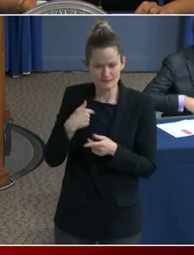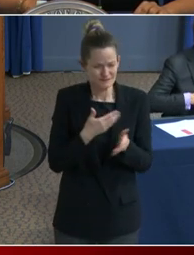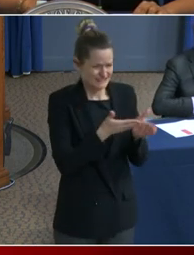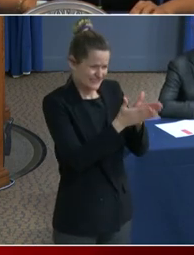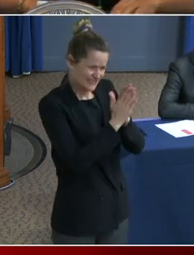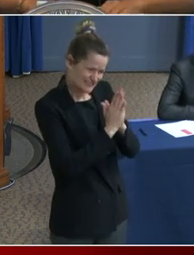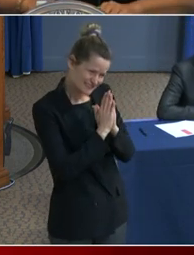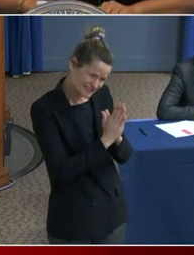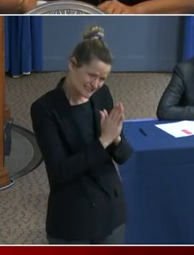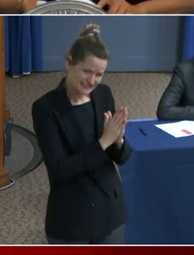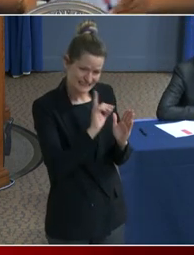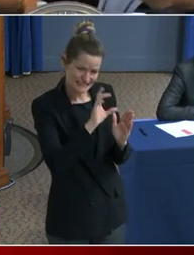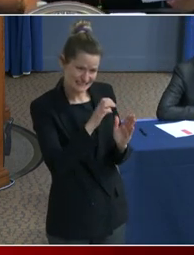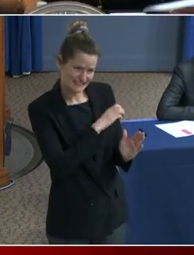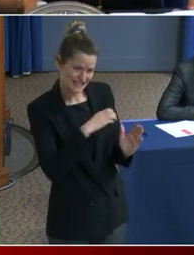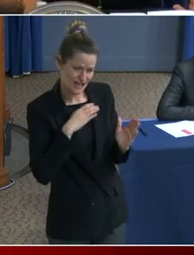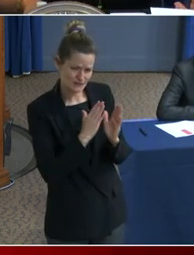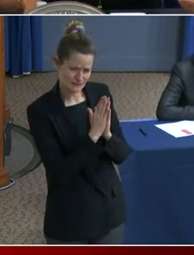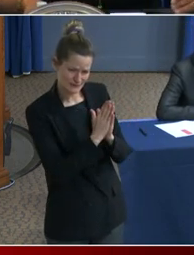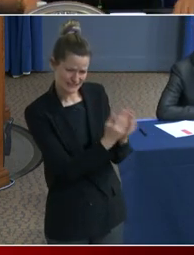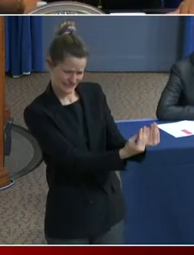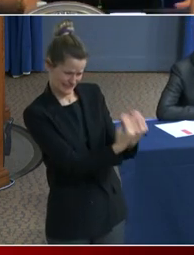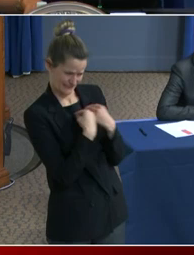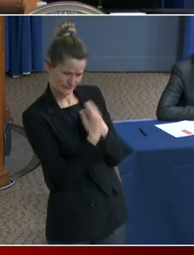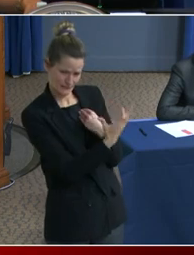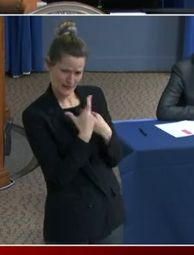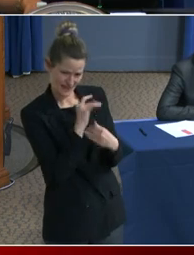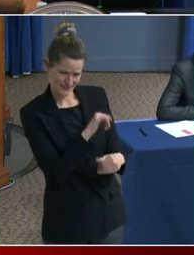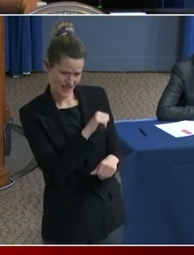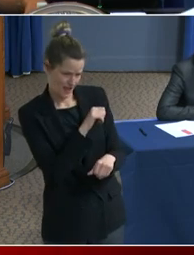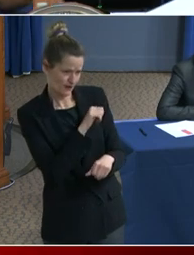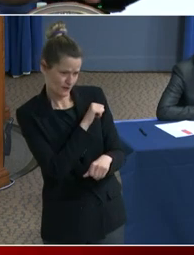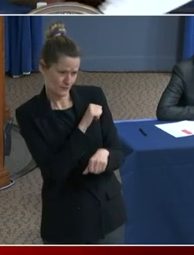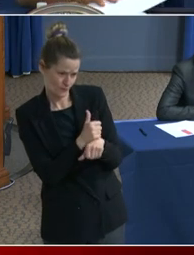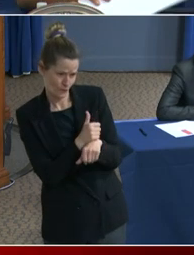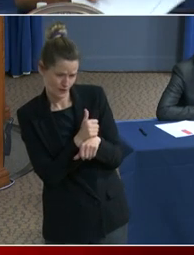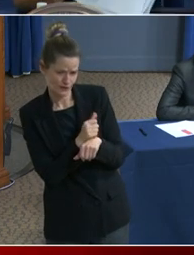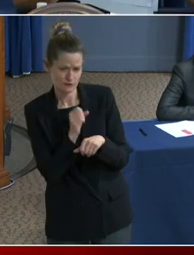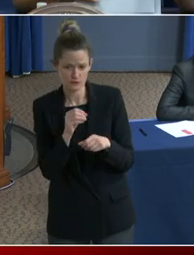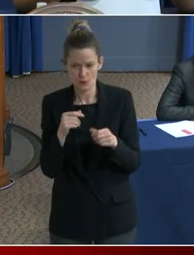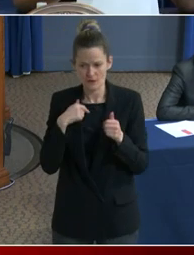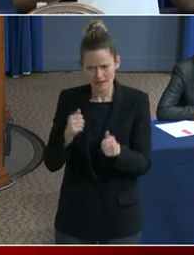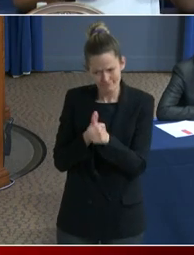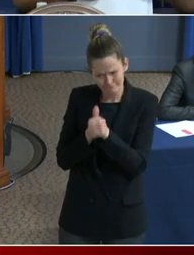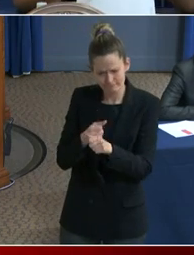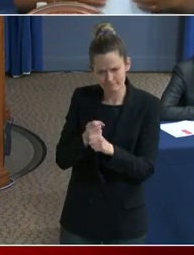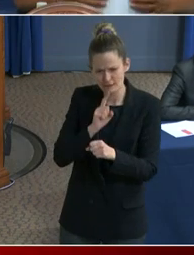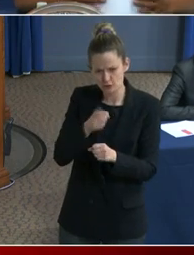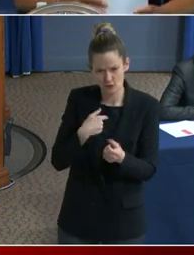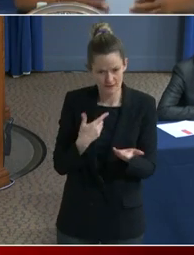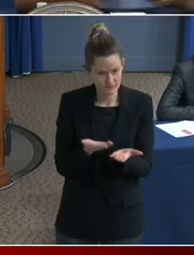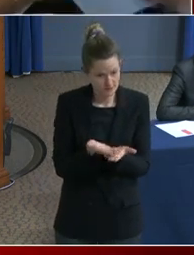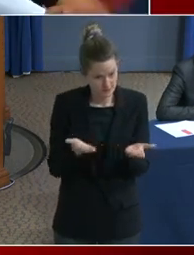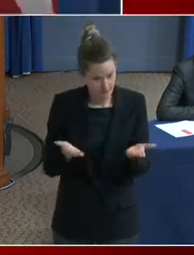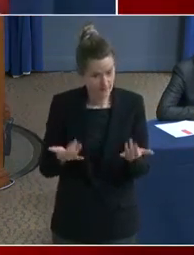any time in procuring those supplies. So with that, we'll answer your